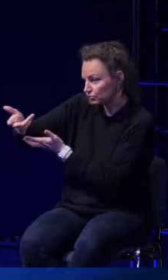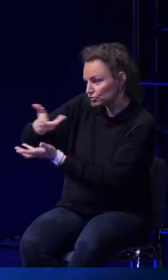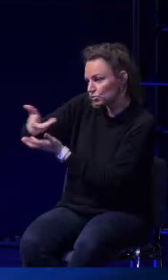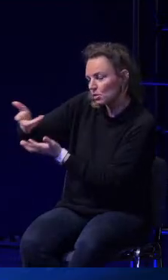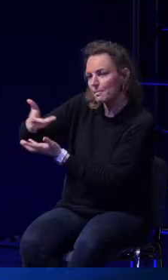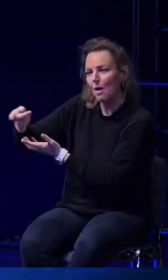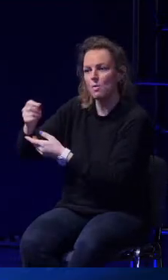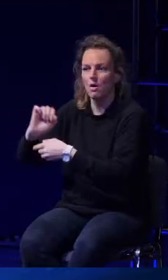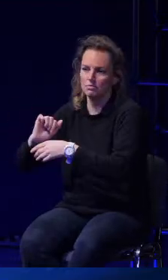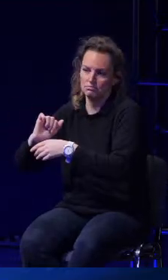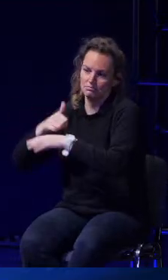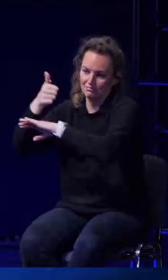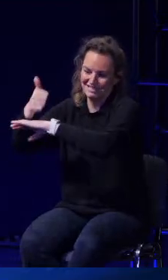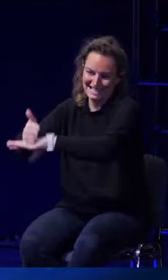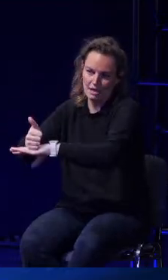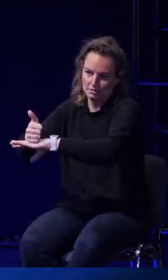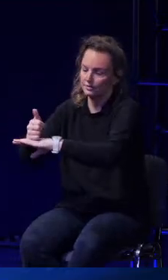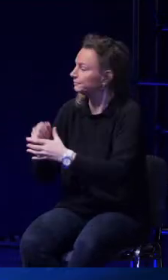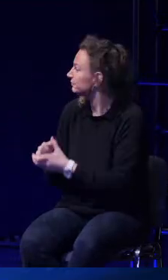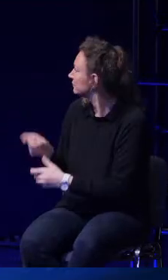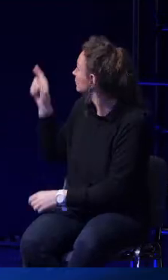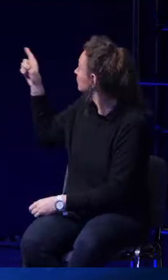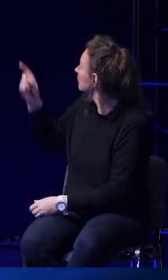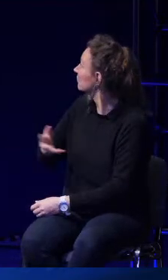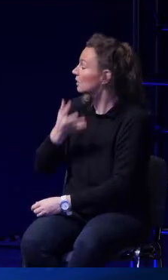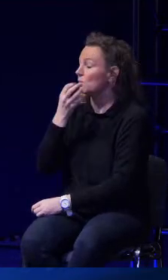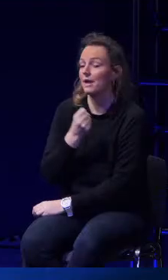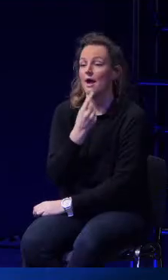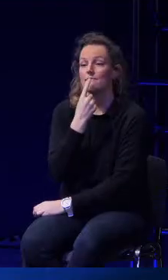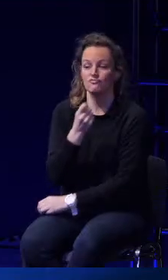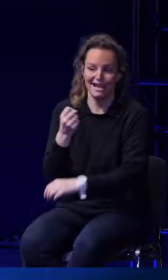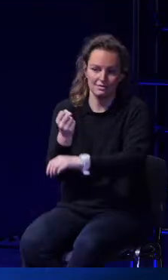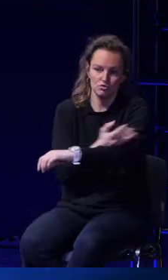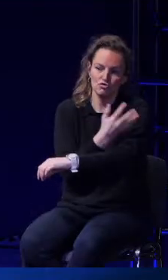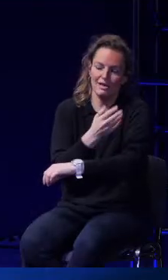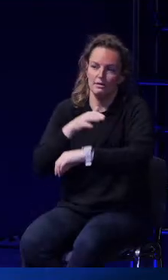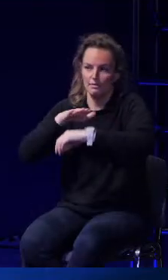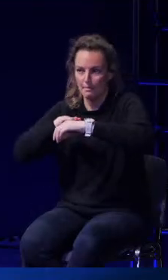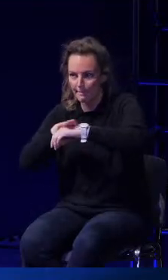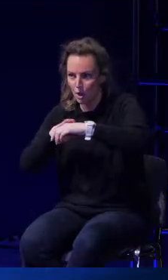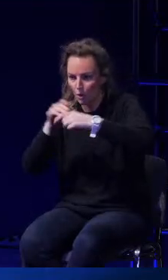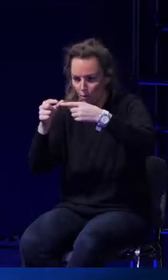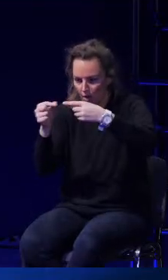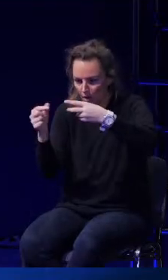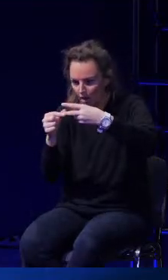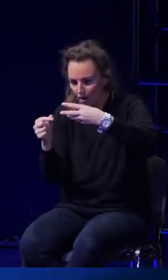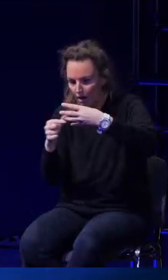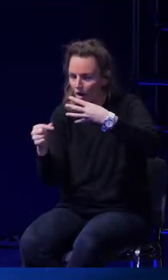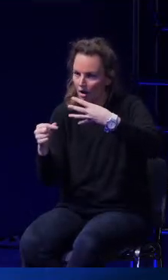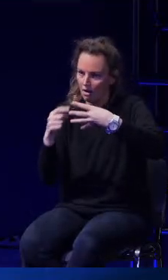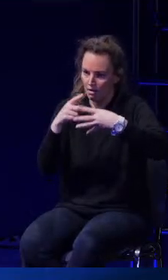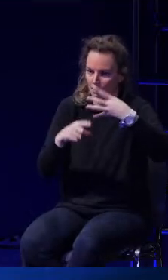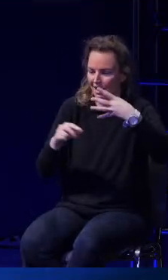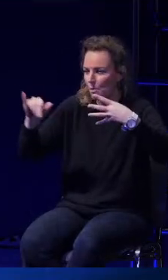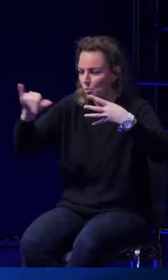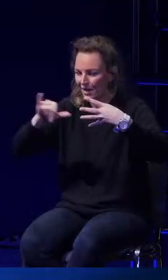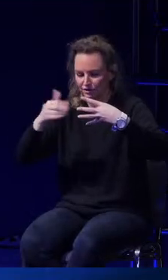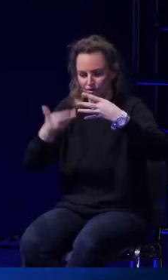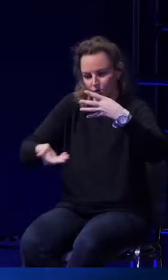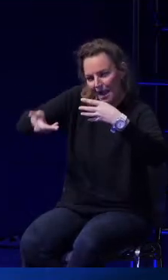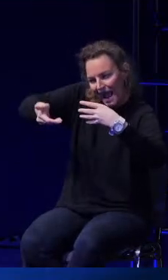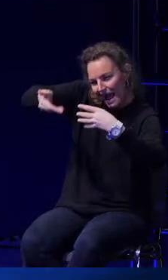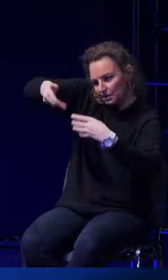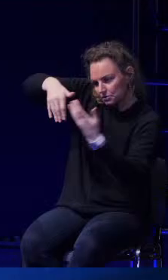variations, you have red, green, and blue ratios. Which proportion of red, green, and blue do you add together to mix a